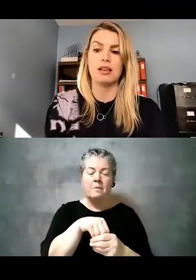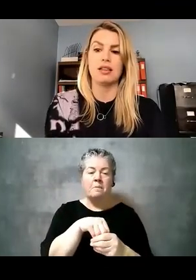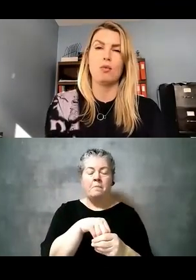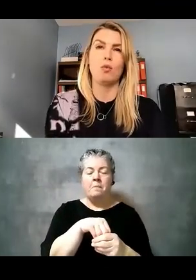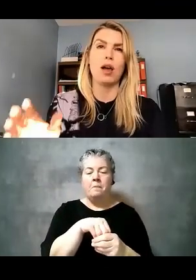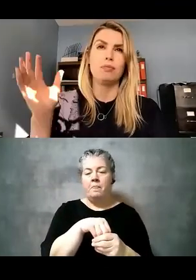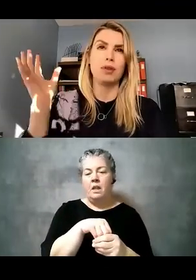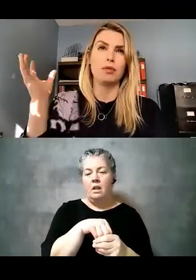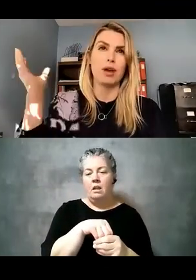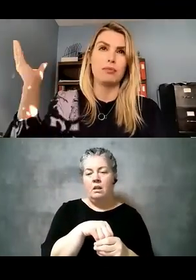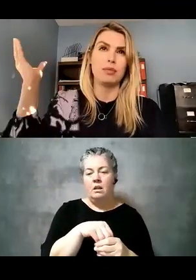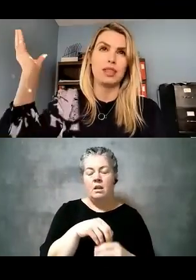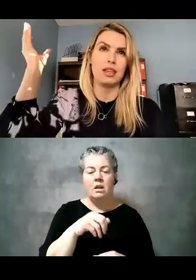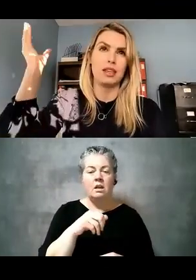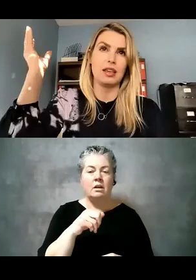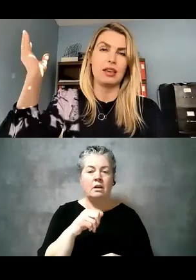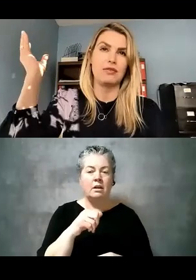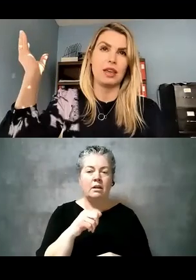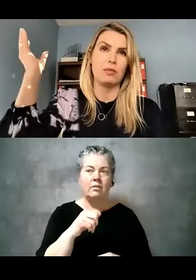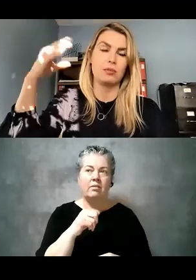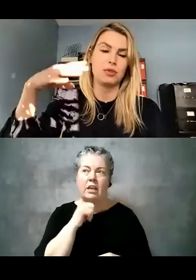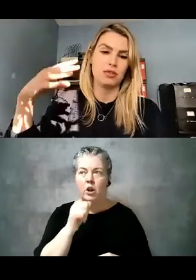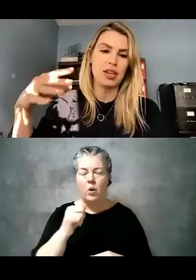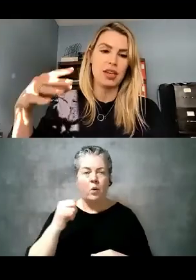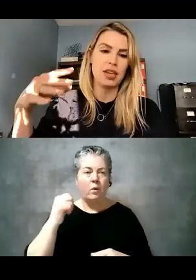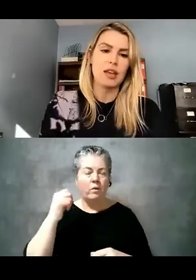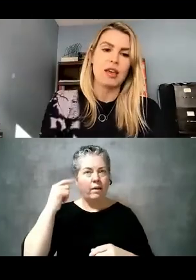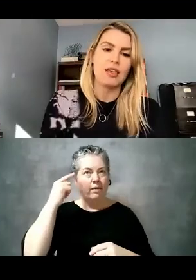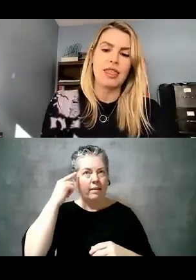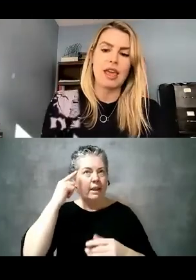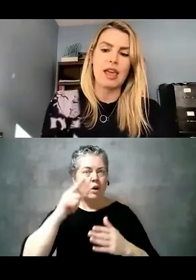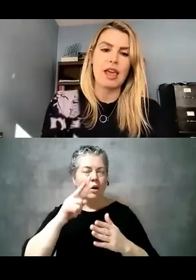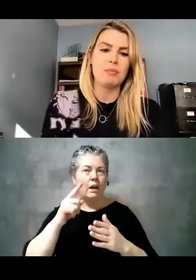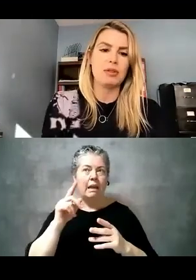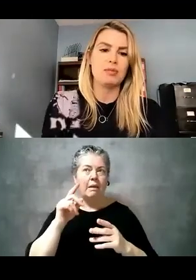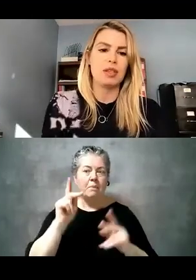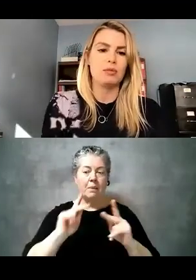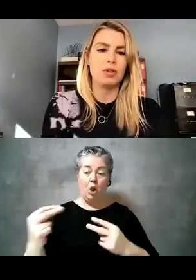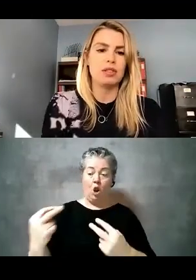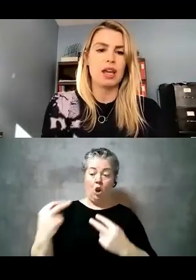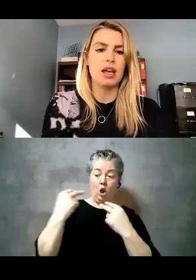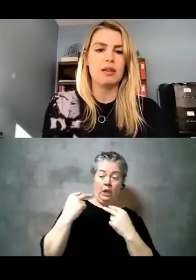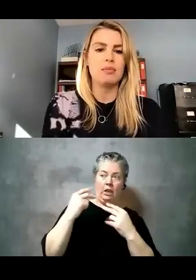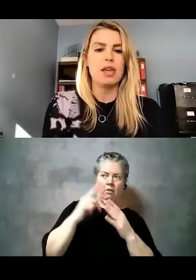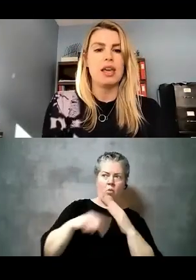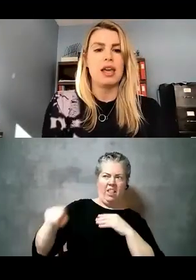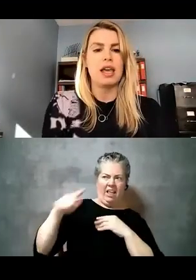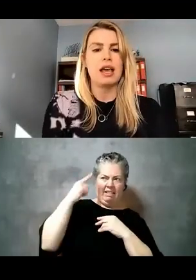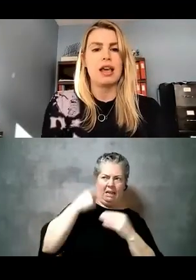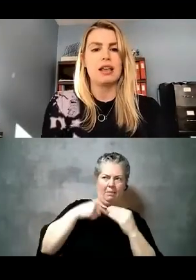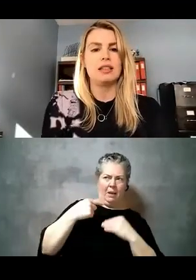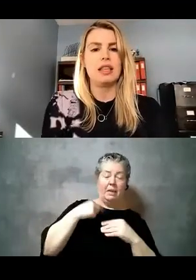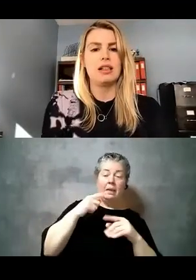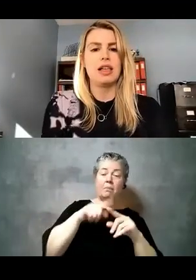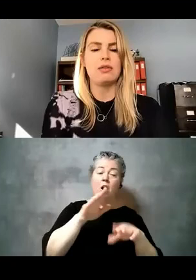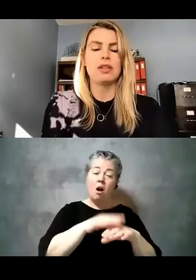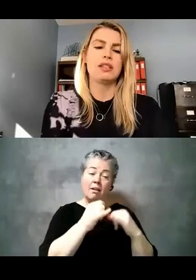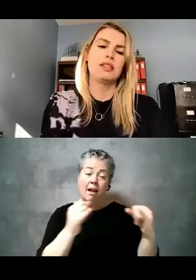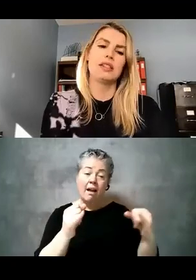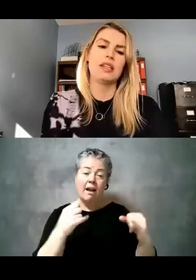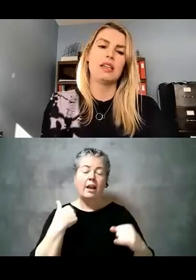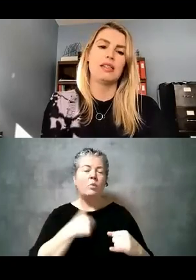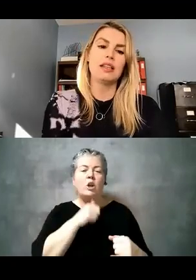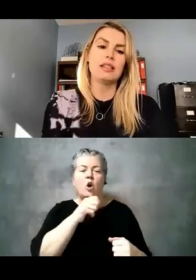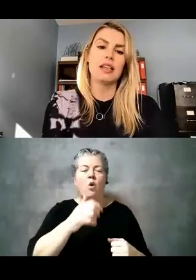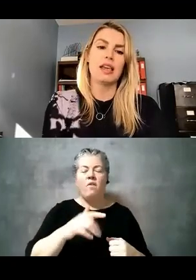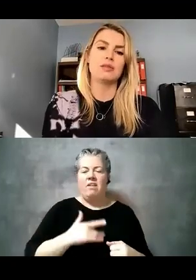anticipating what people might be thinking if they were observing. They happen within real time, and they allow us to